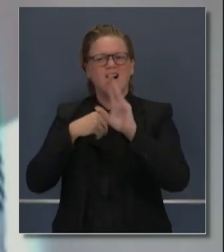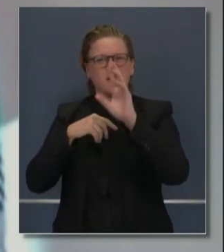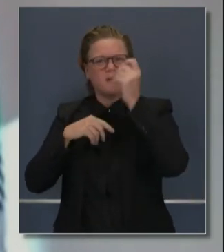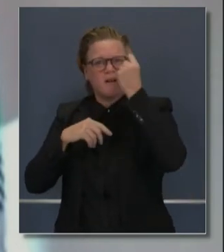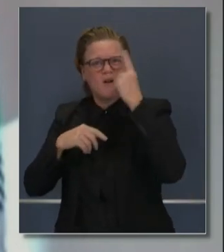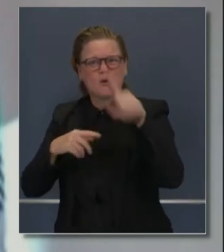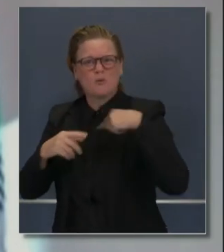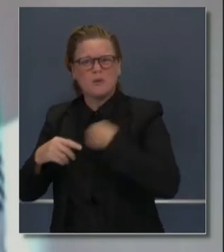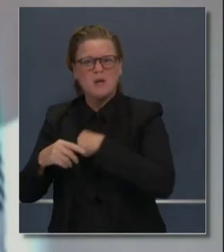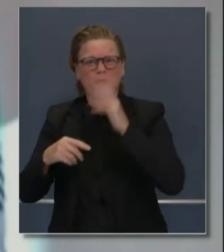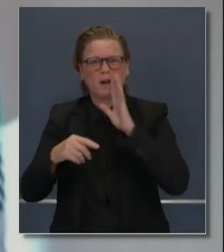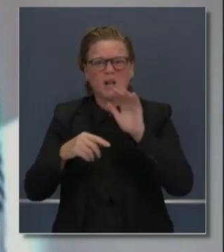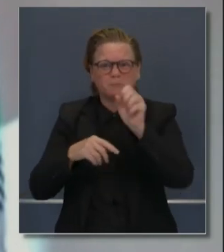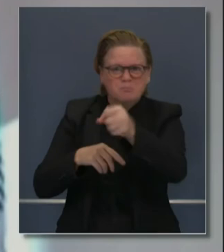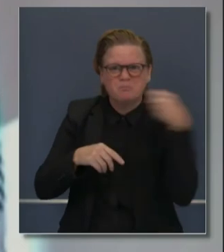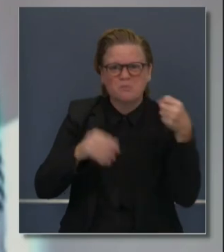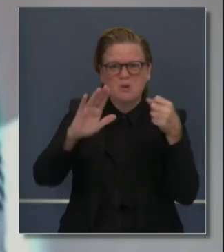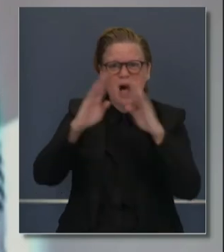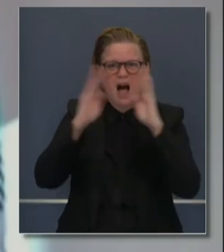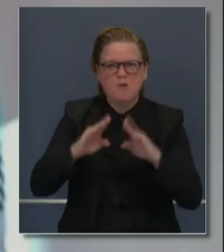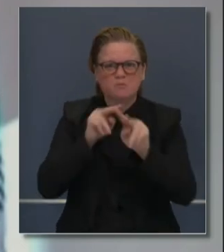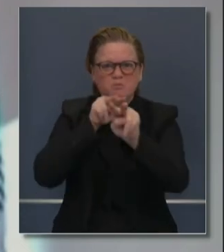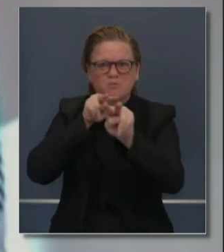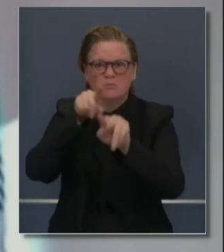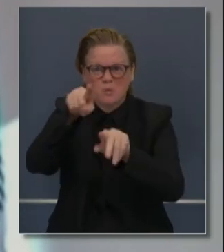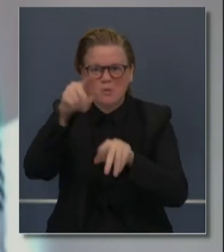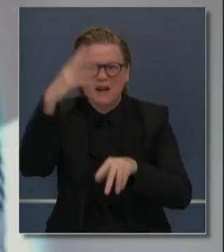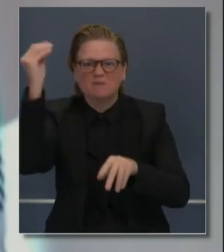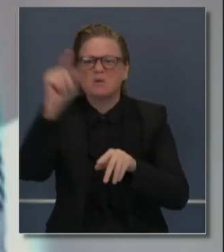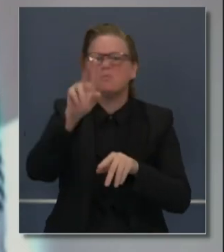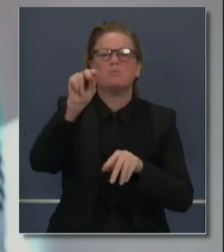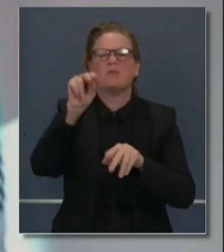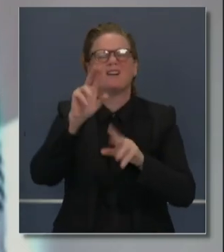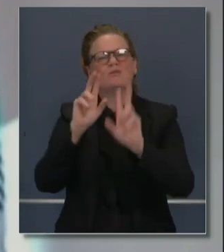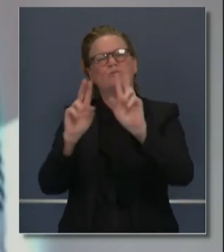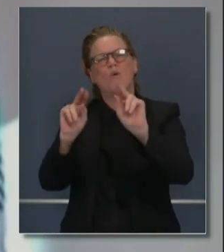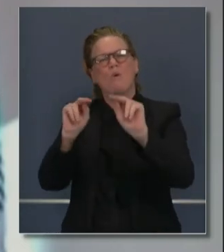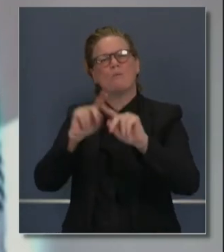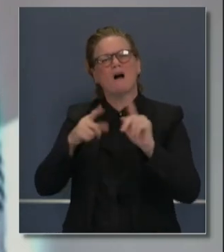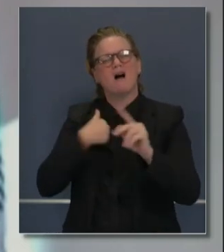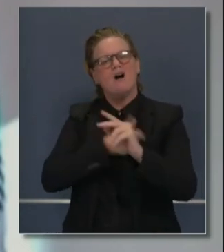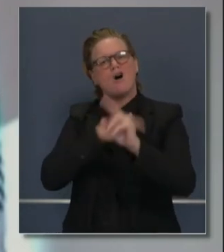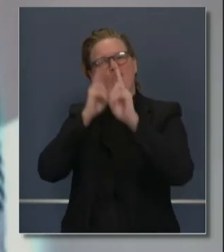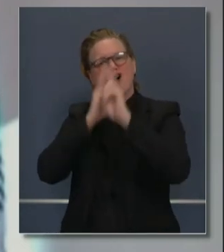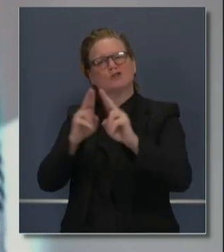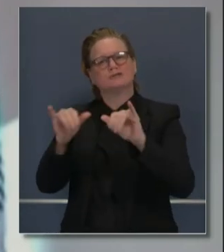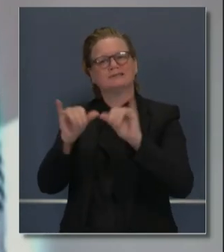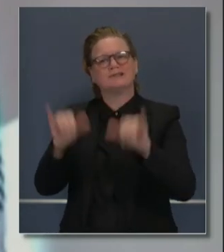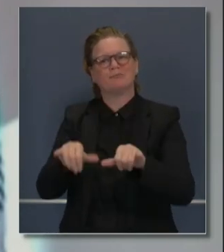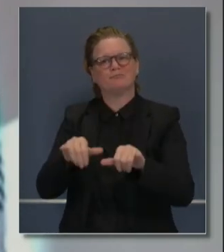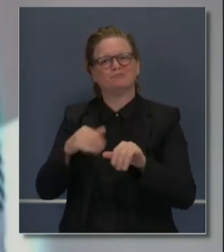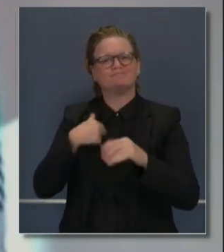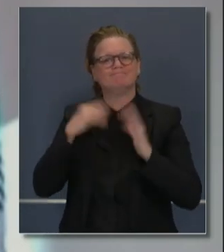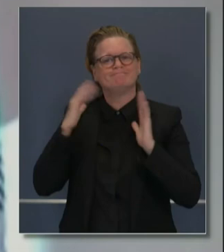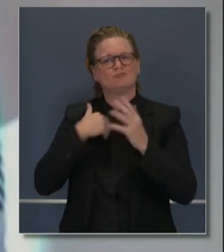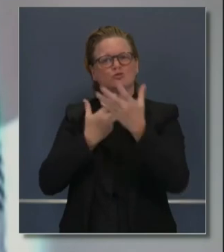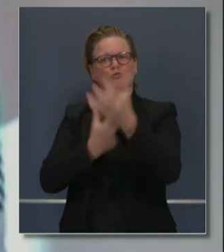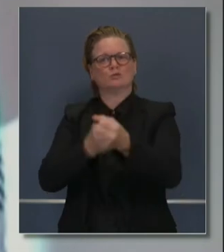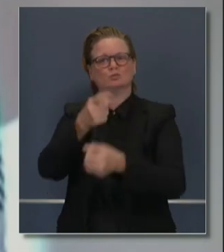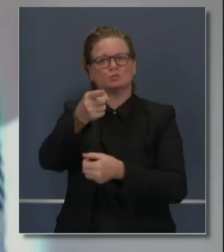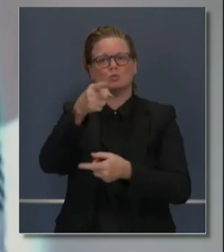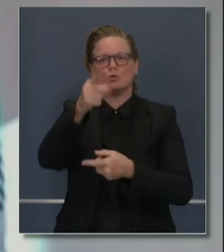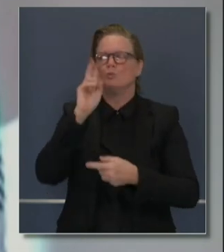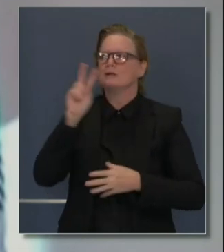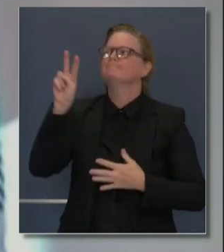call it the honor system. I call it Californians continuing to do the right thing as it relates to COVID, getting us through the next